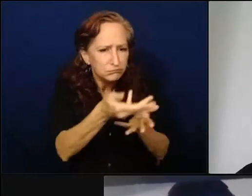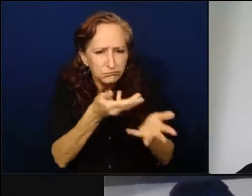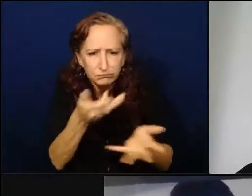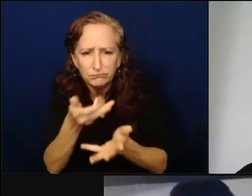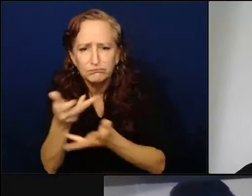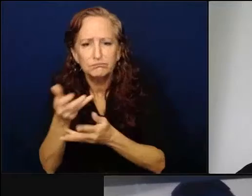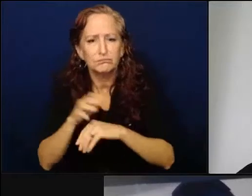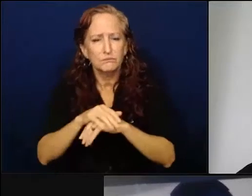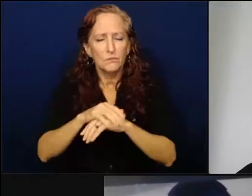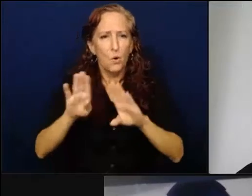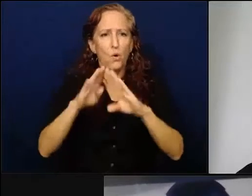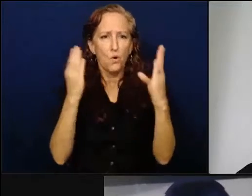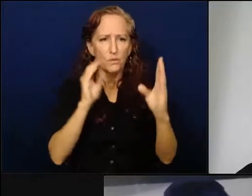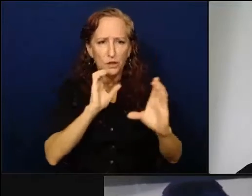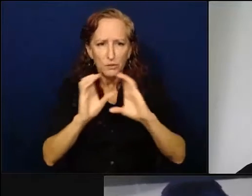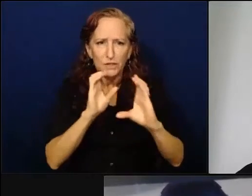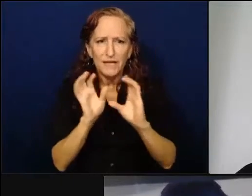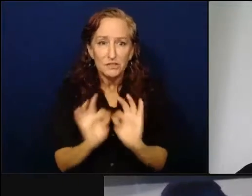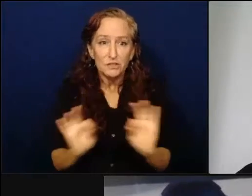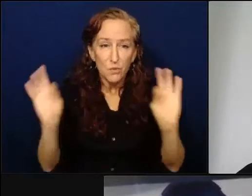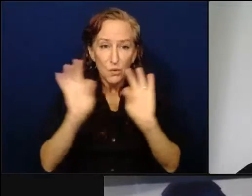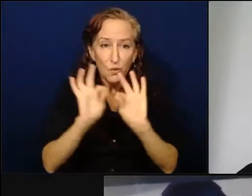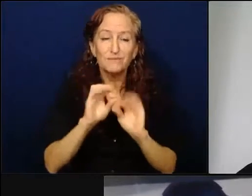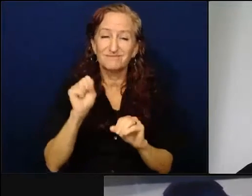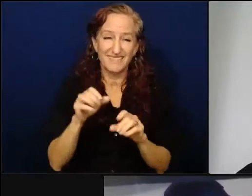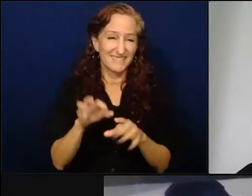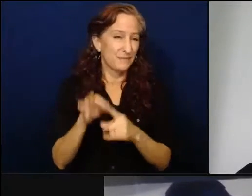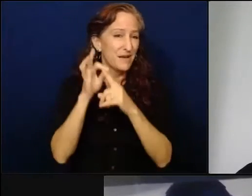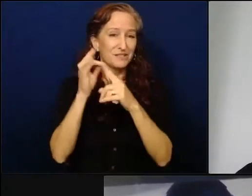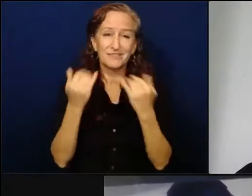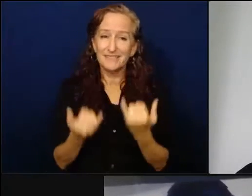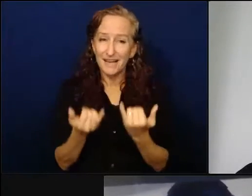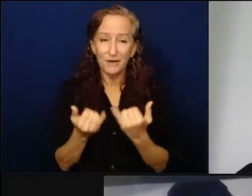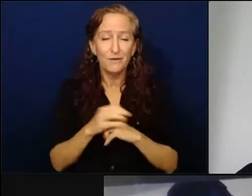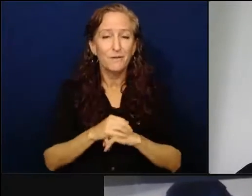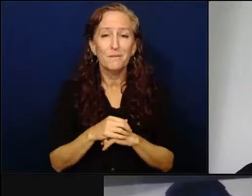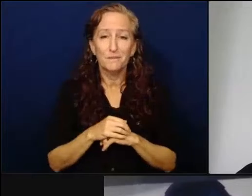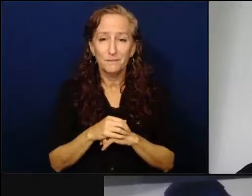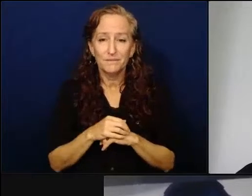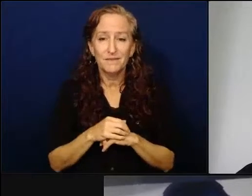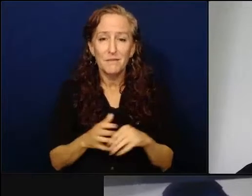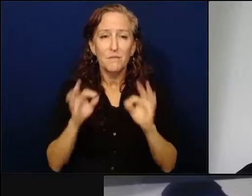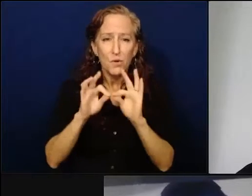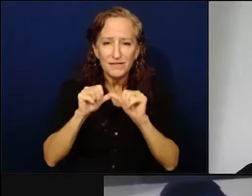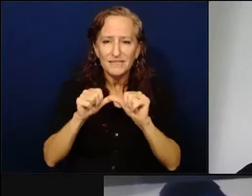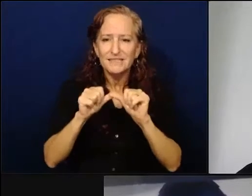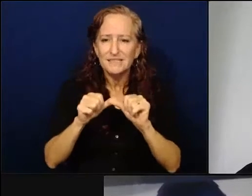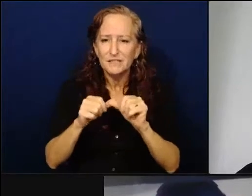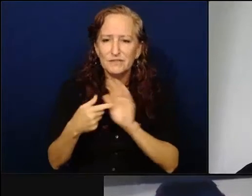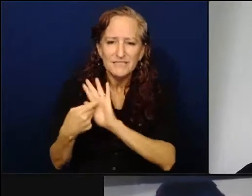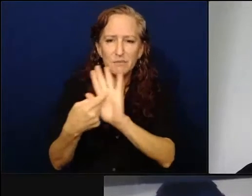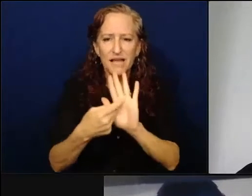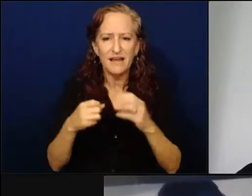time, especially in, this place that we are in the world, and that you really have to display your vulnerability within your